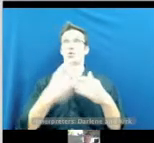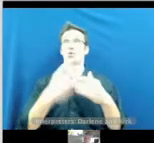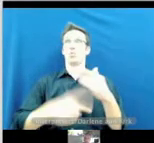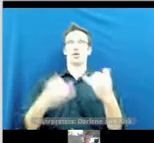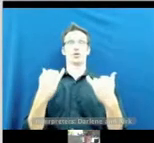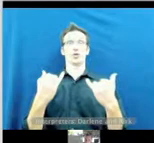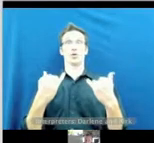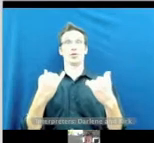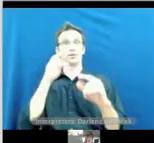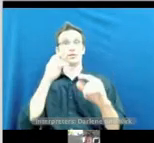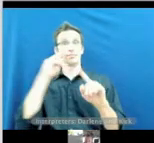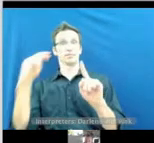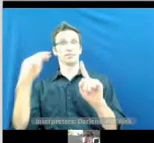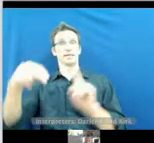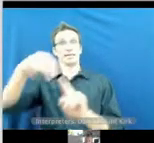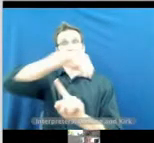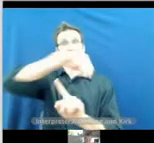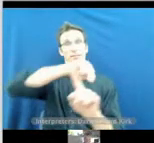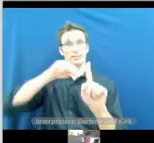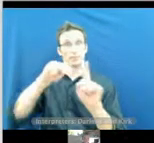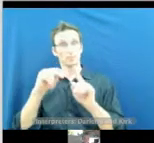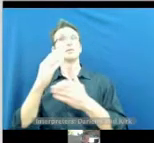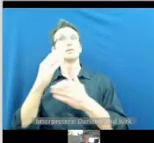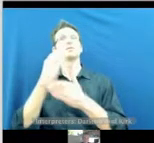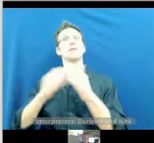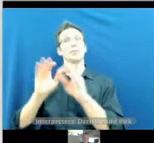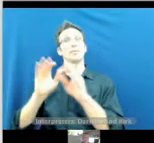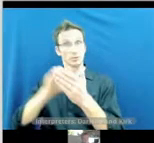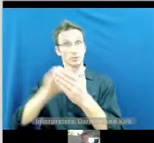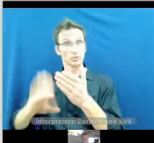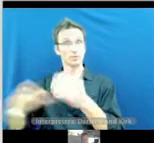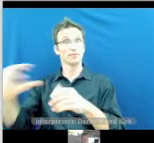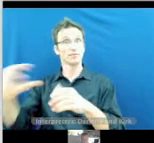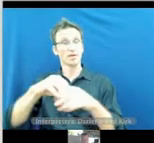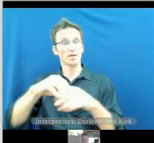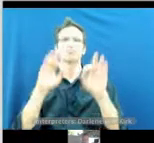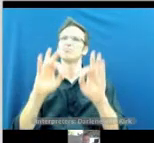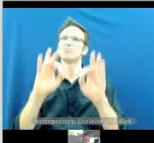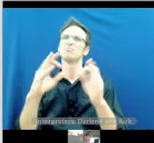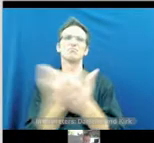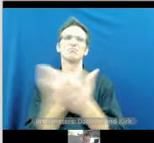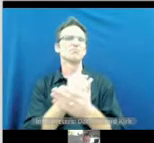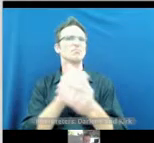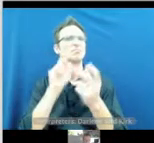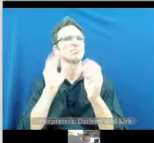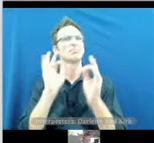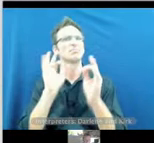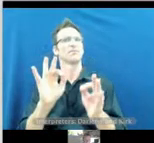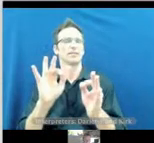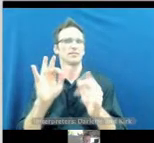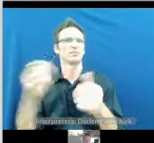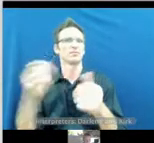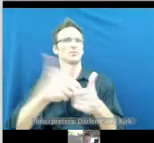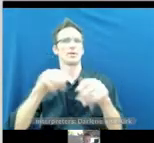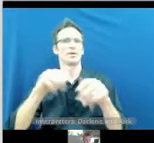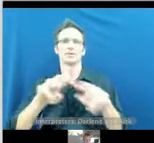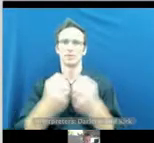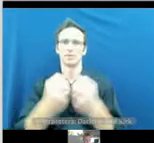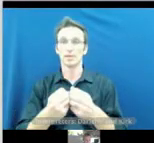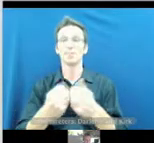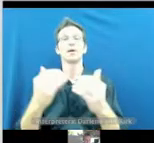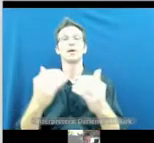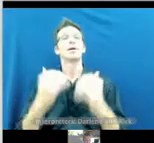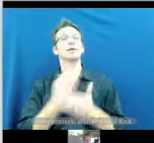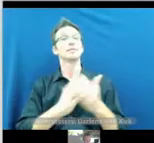some interpreting students. This is perfect. This is exactly who we want to have in the audience. Interpreter